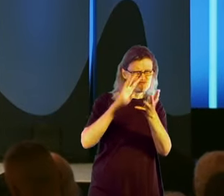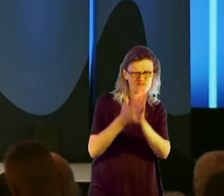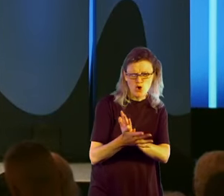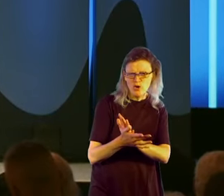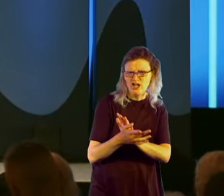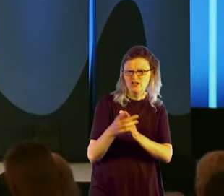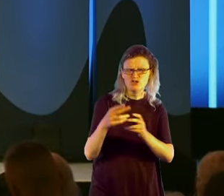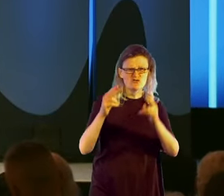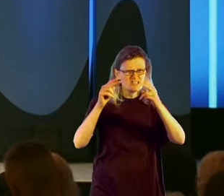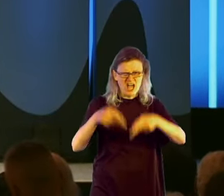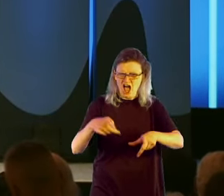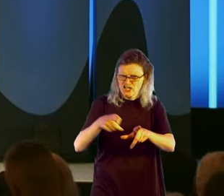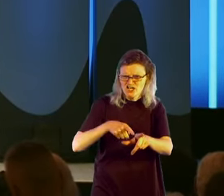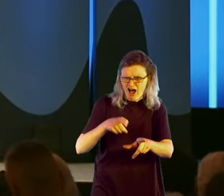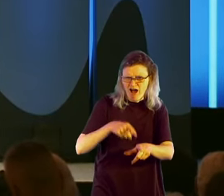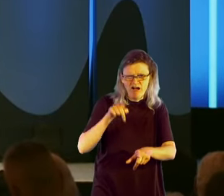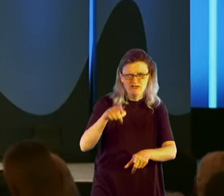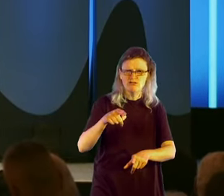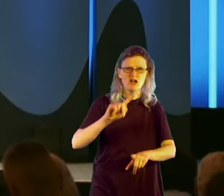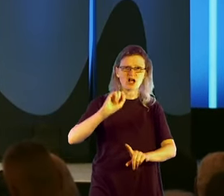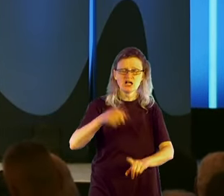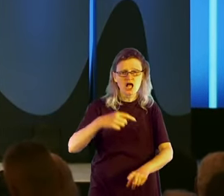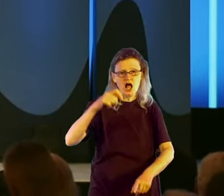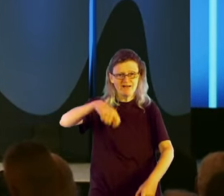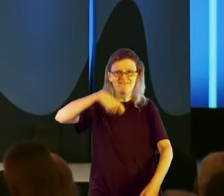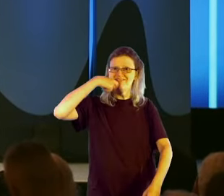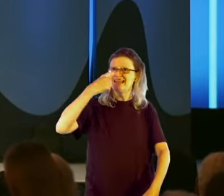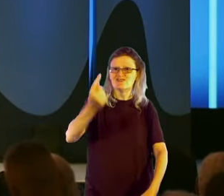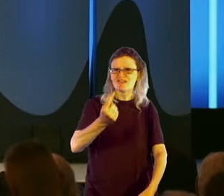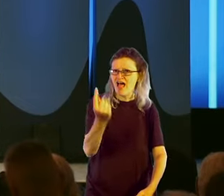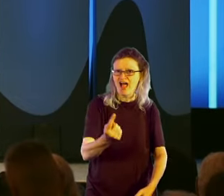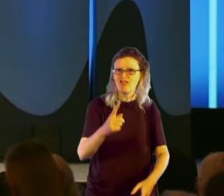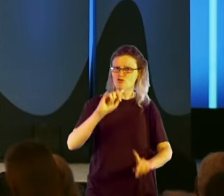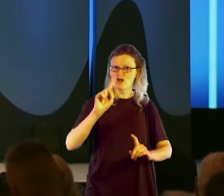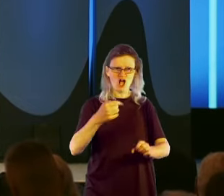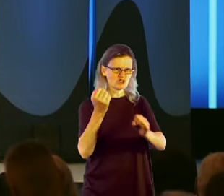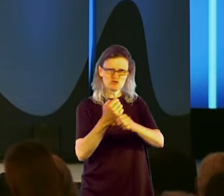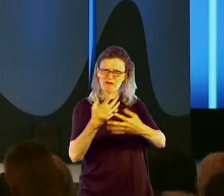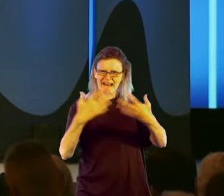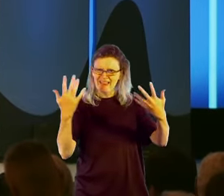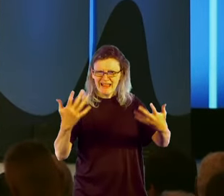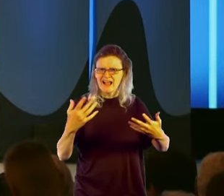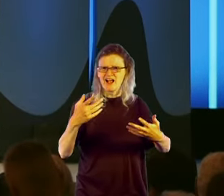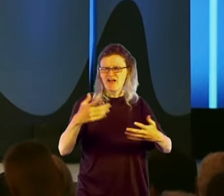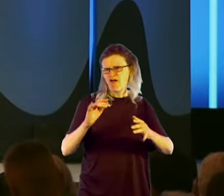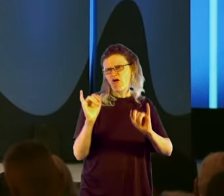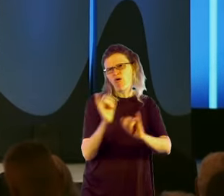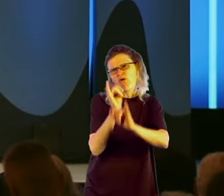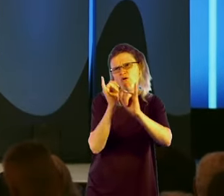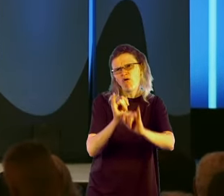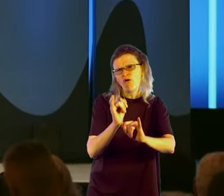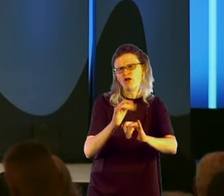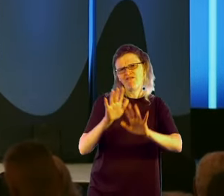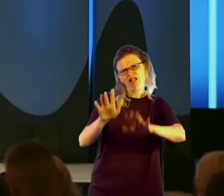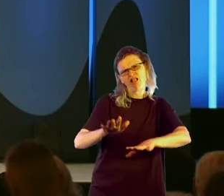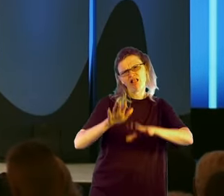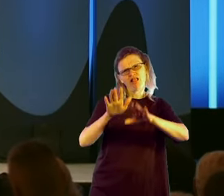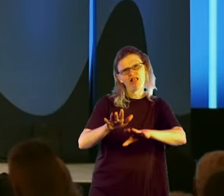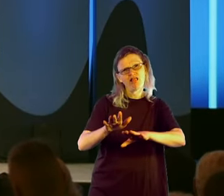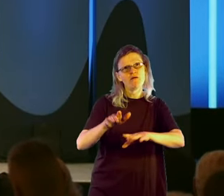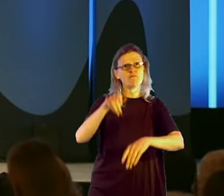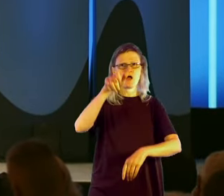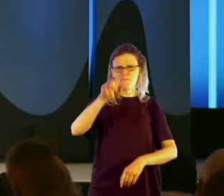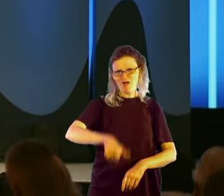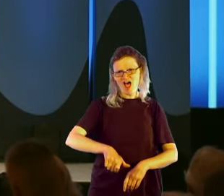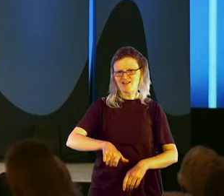dying young, you are unable to feed yourself or do anything, you would feel sorry. But when